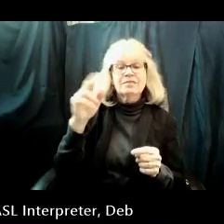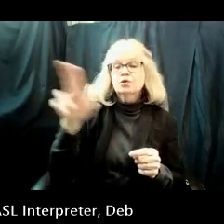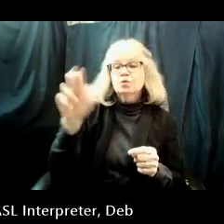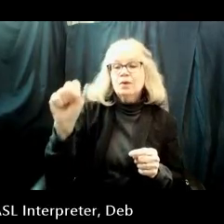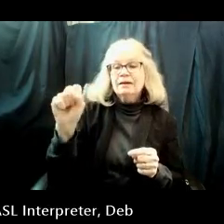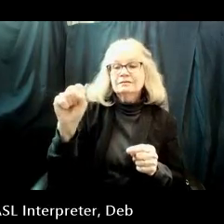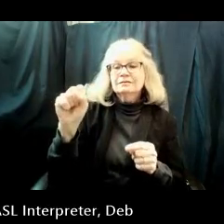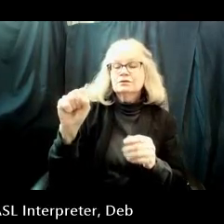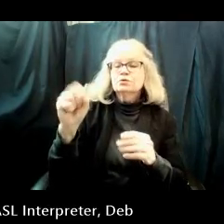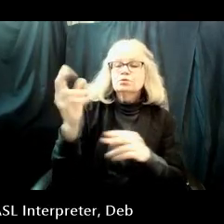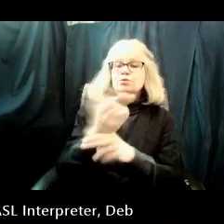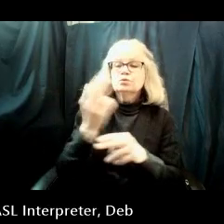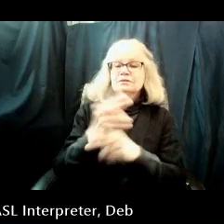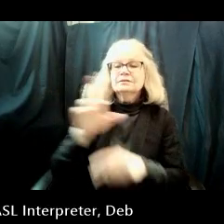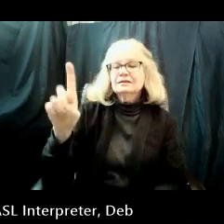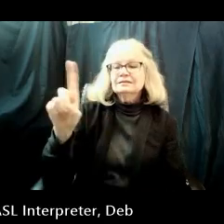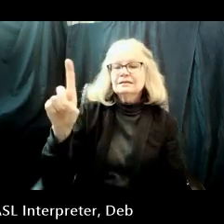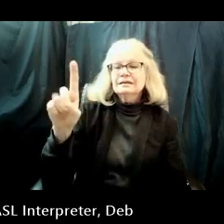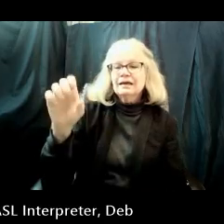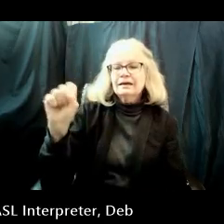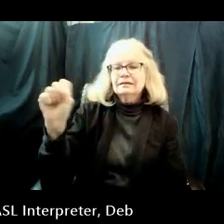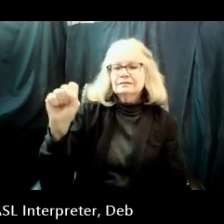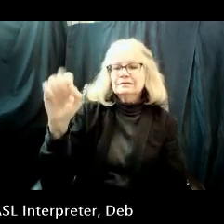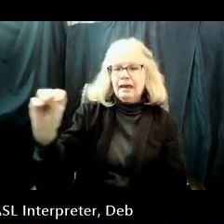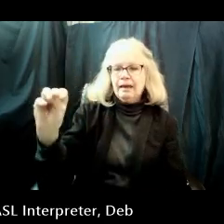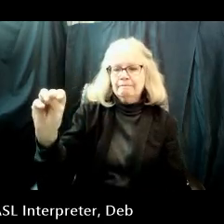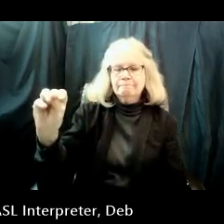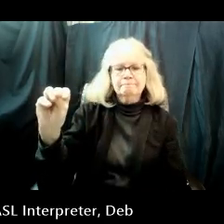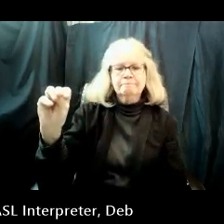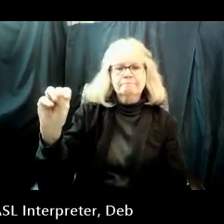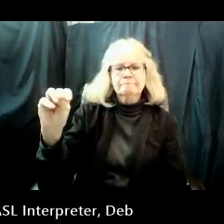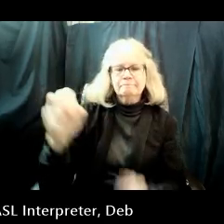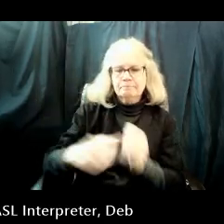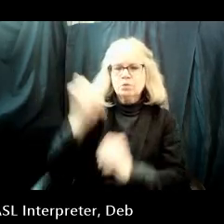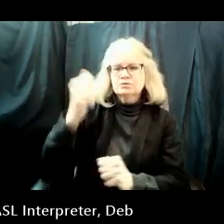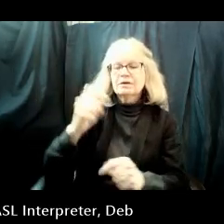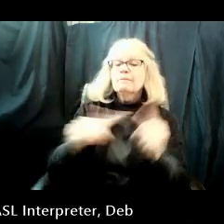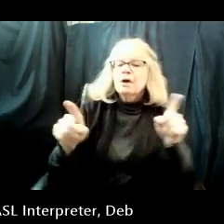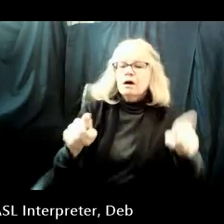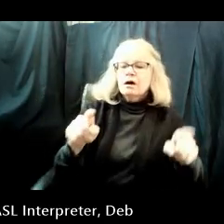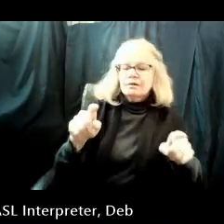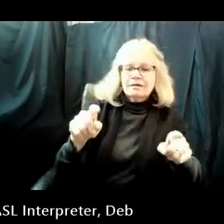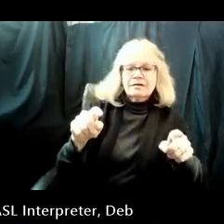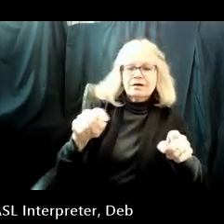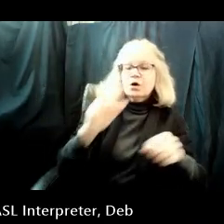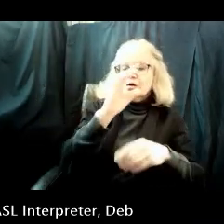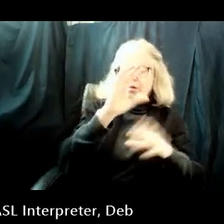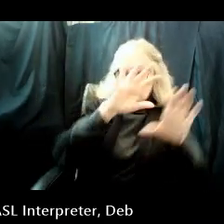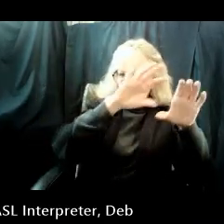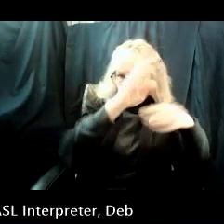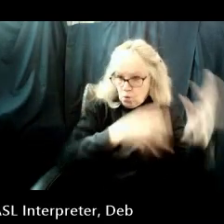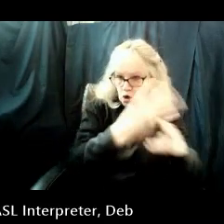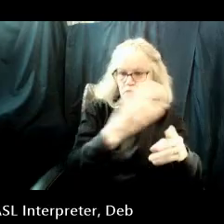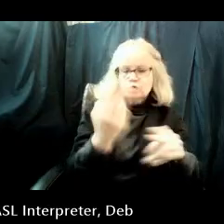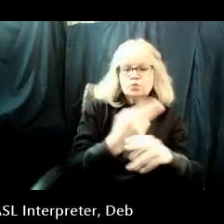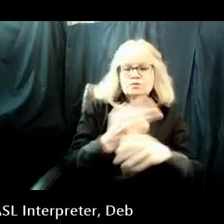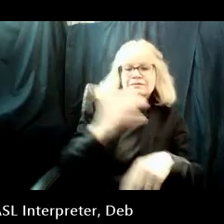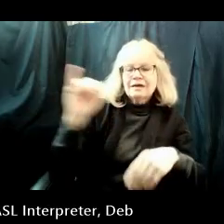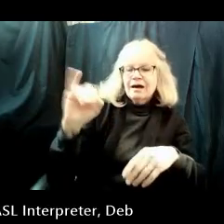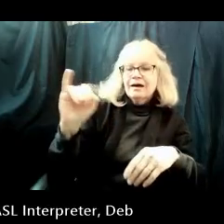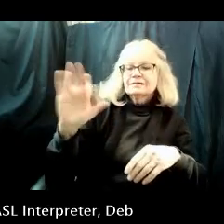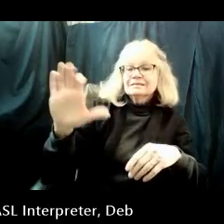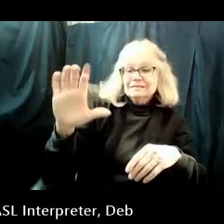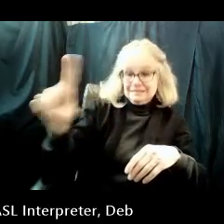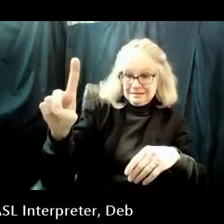DSM Right. predominantly or solely, but globally the ICD is more widely used.